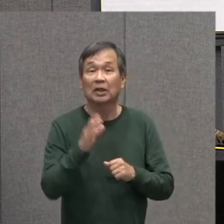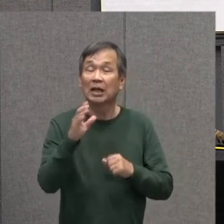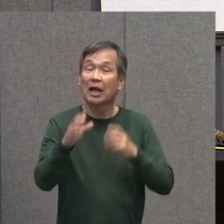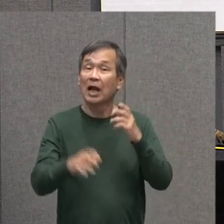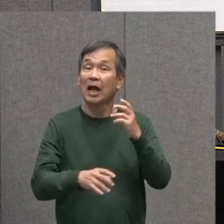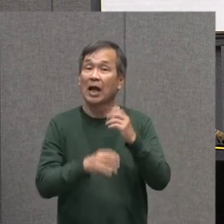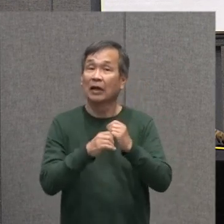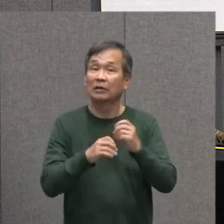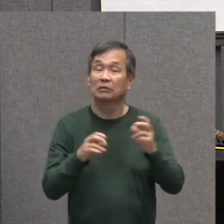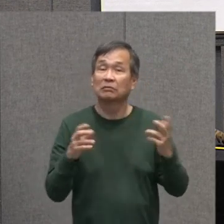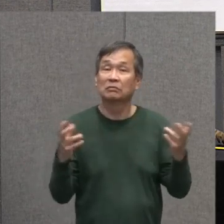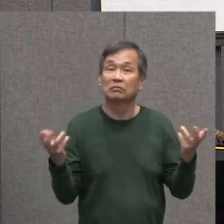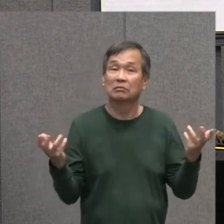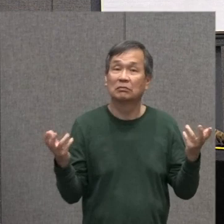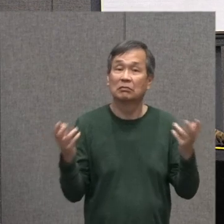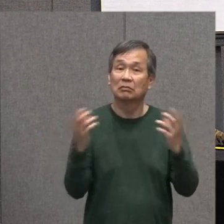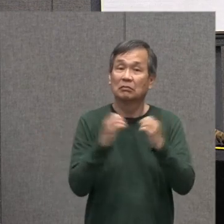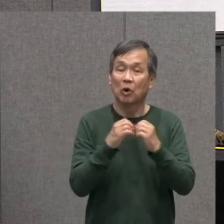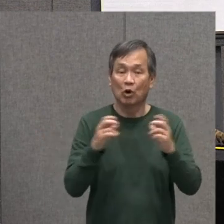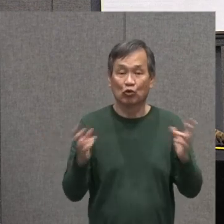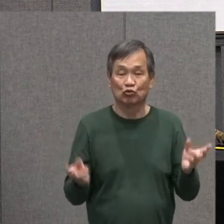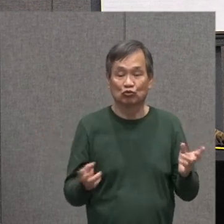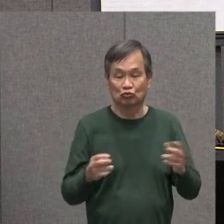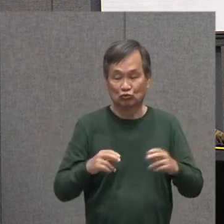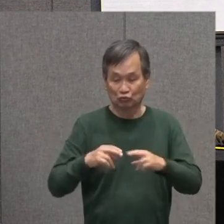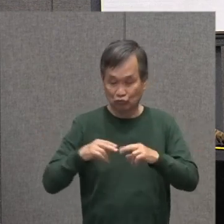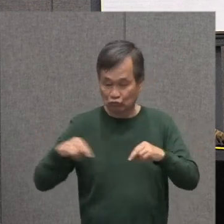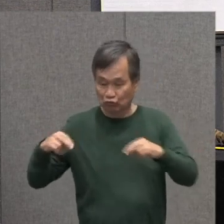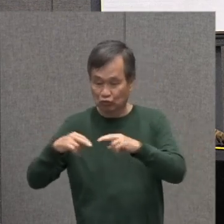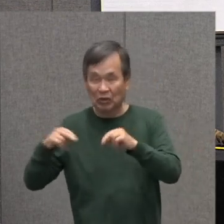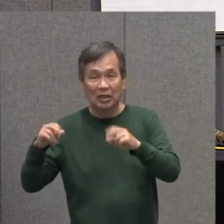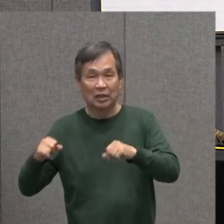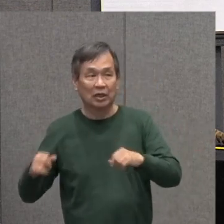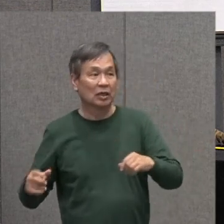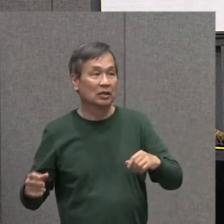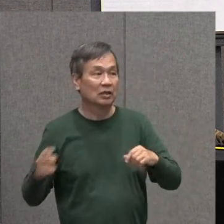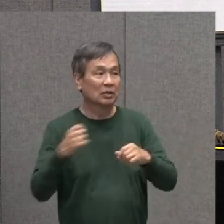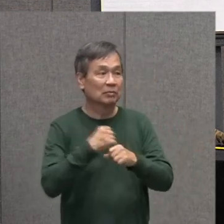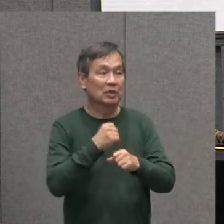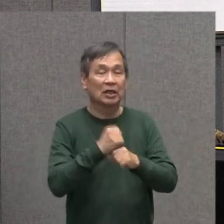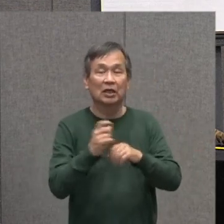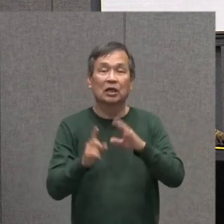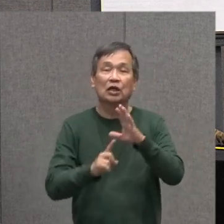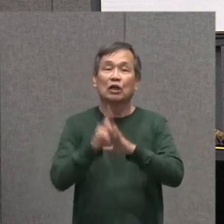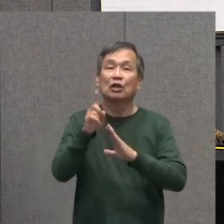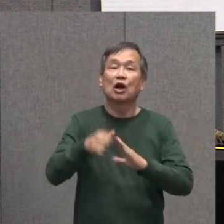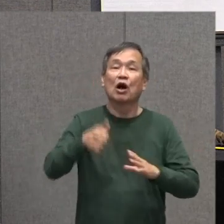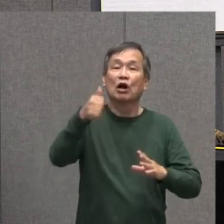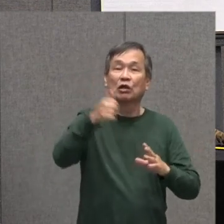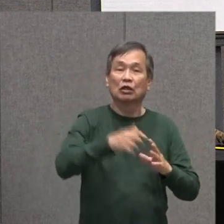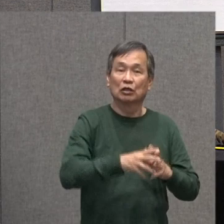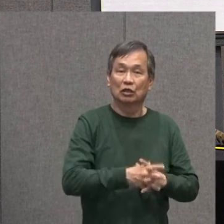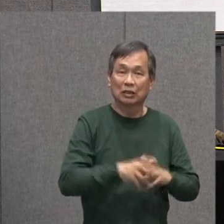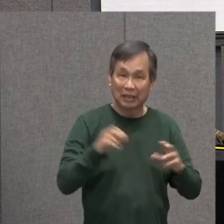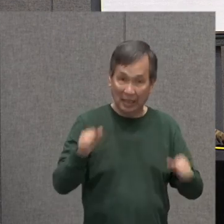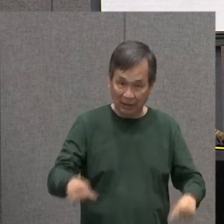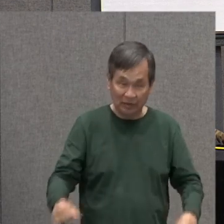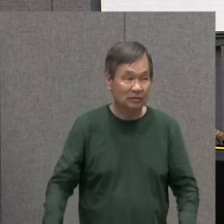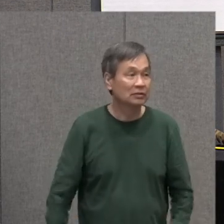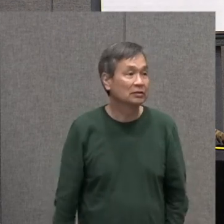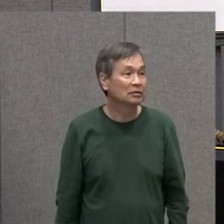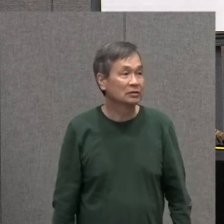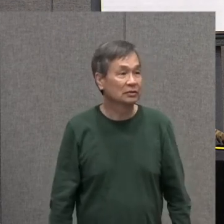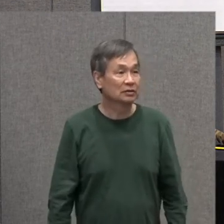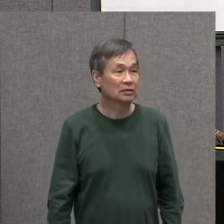add more strips if you want to. So I can make it taller. You can make it taller. I was just wondering how I was going to do that. That's right. You can add